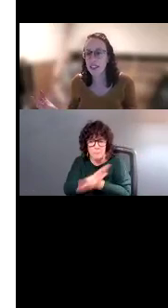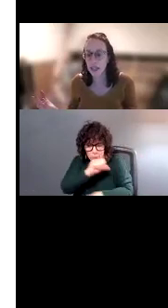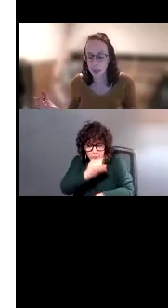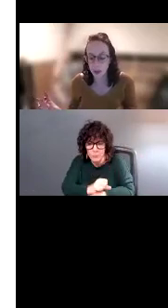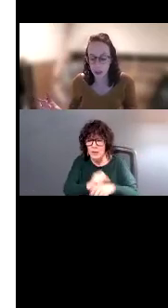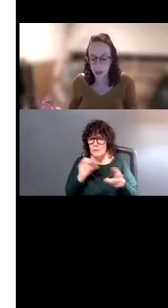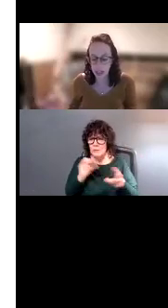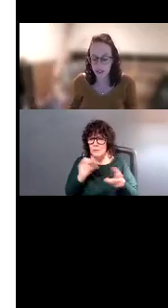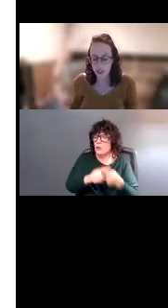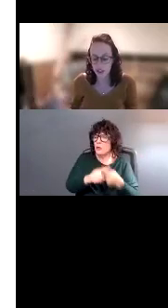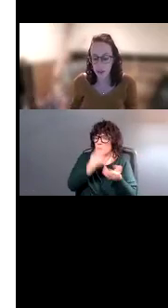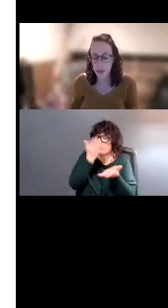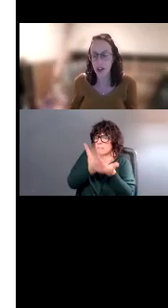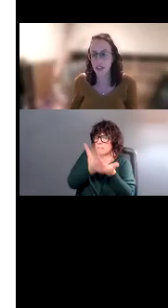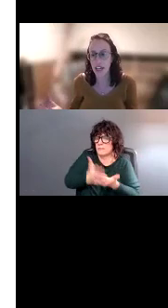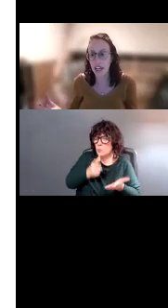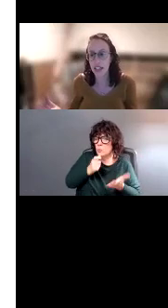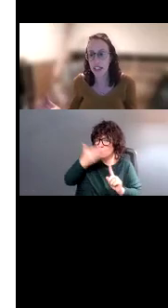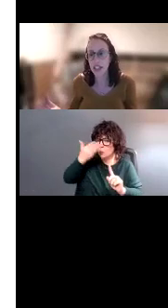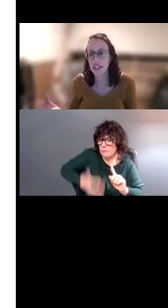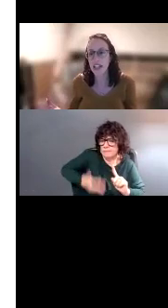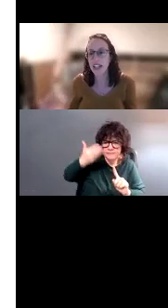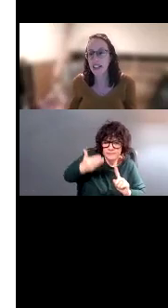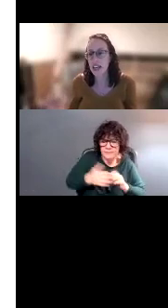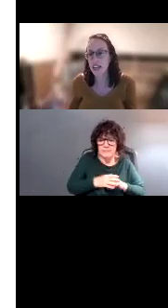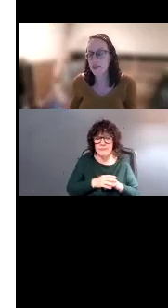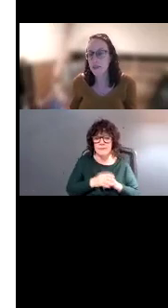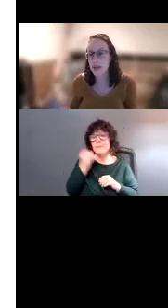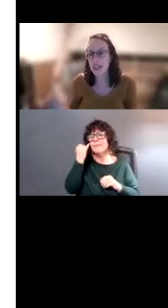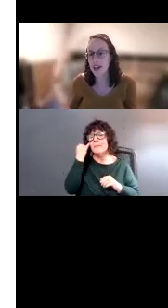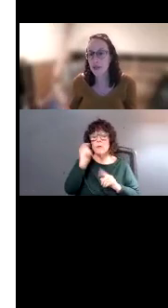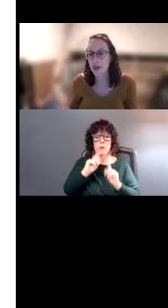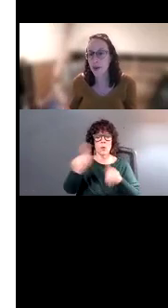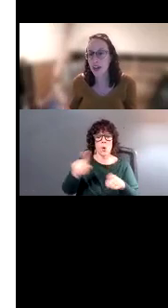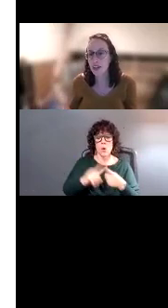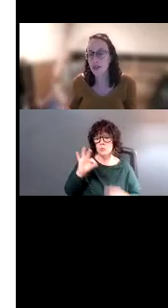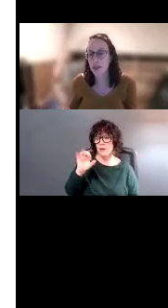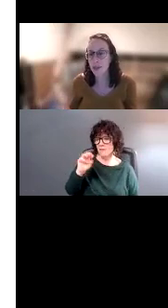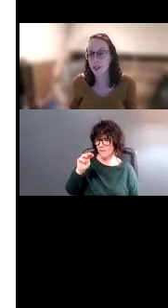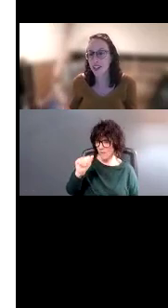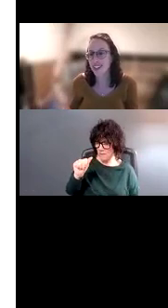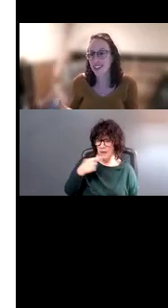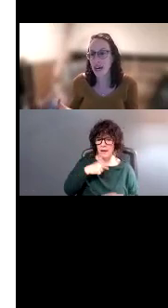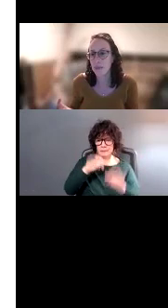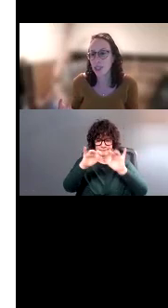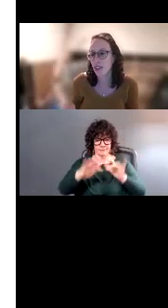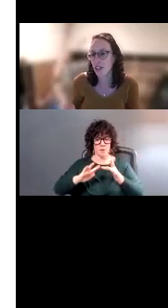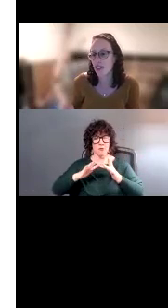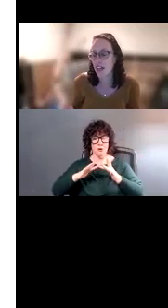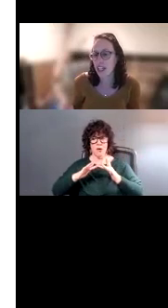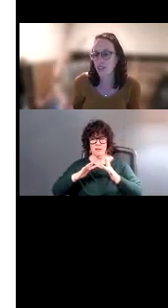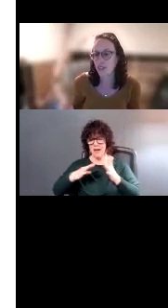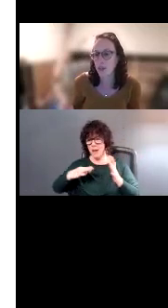FEMA, for example, and apply for FEMA online, they may not require you to put in that